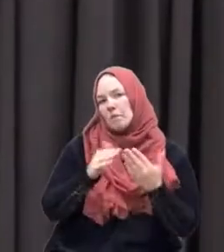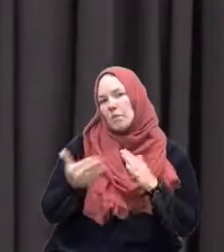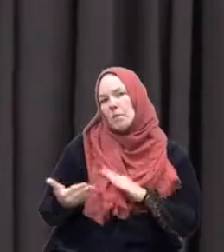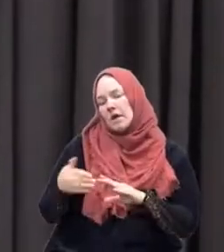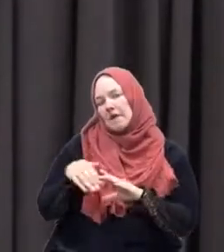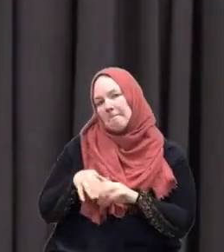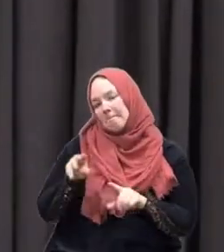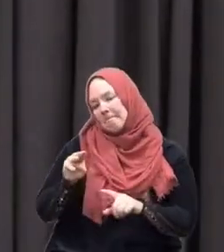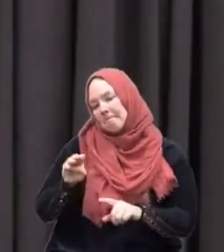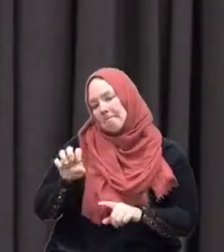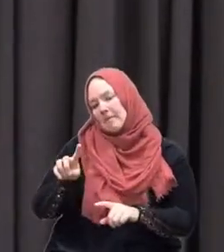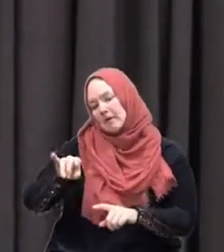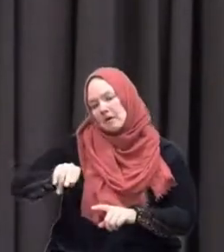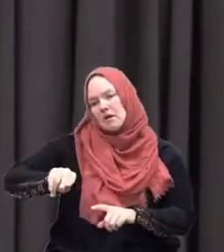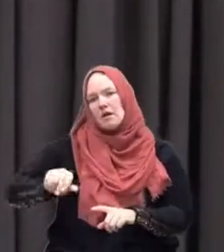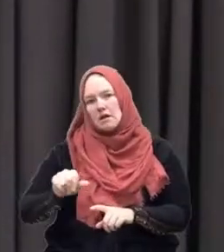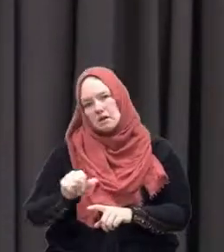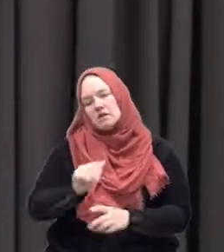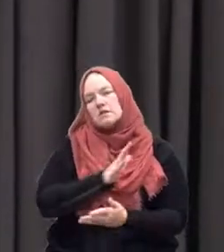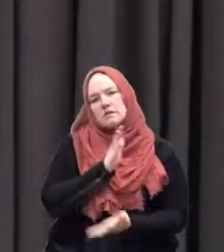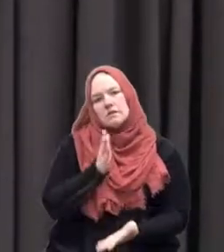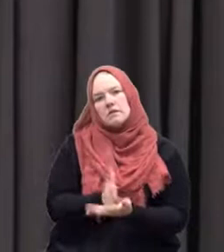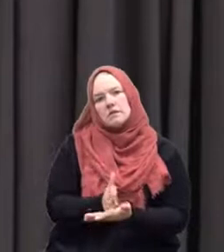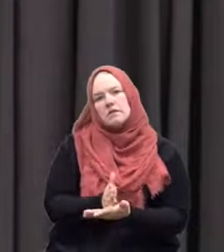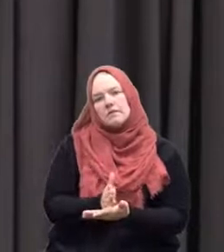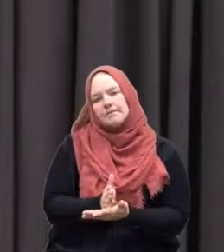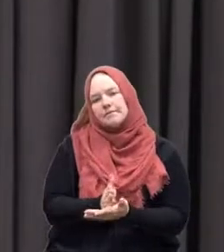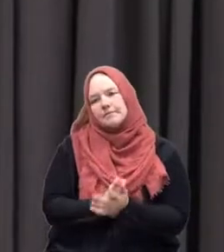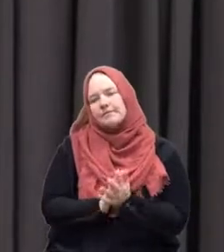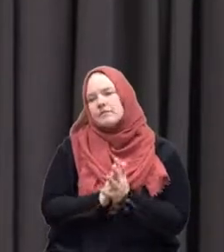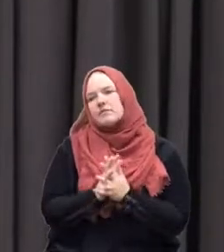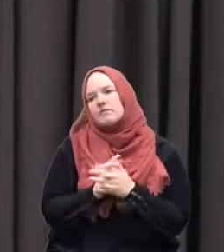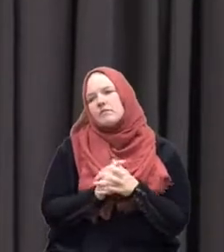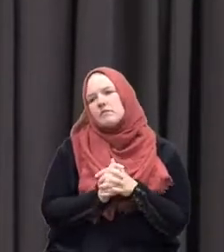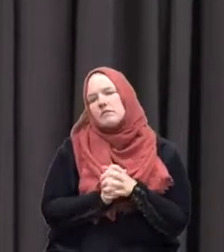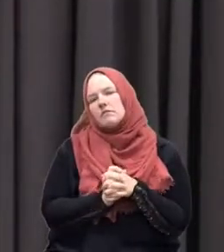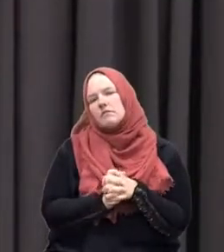community in Medina to come down a month's travel